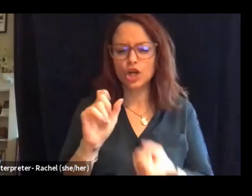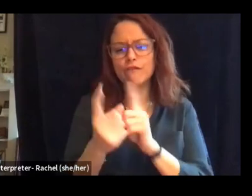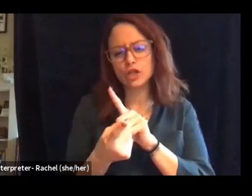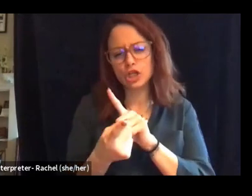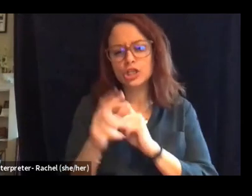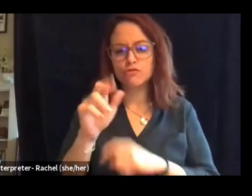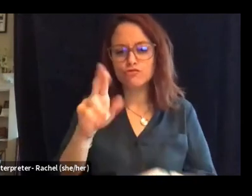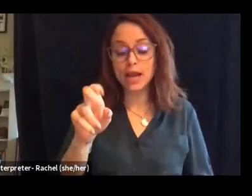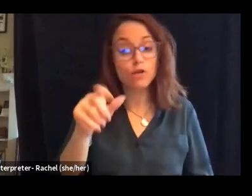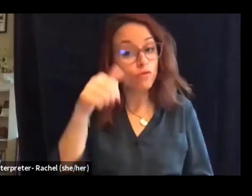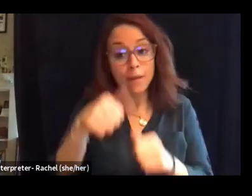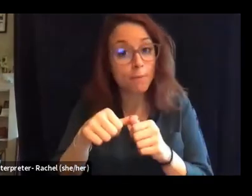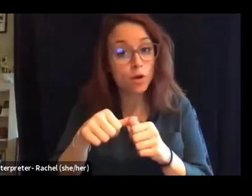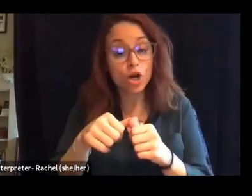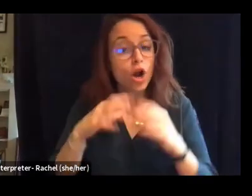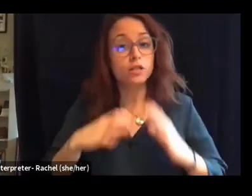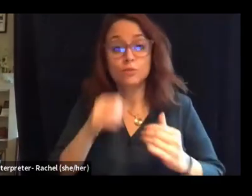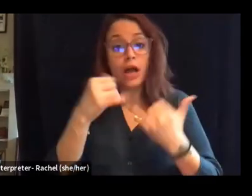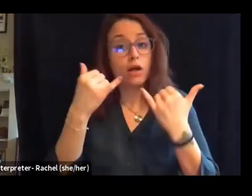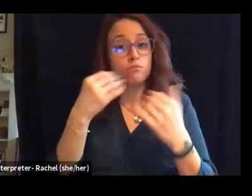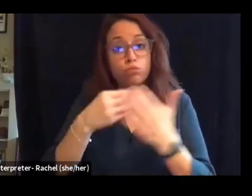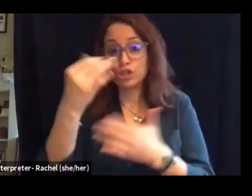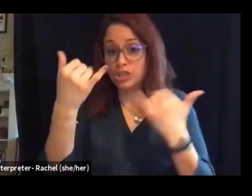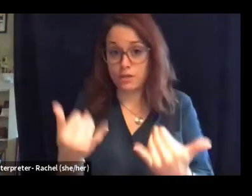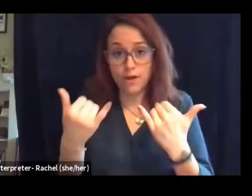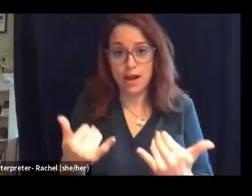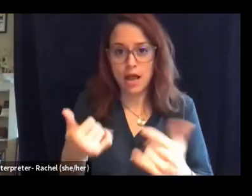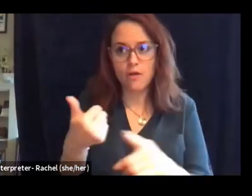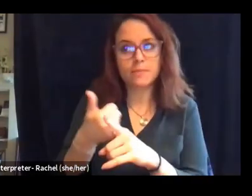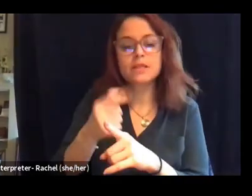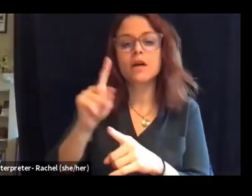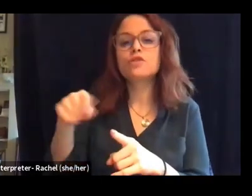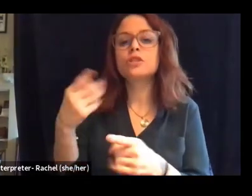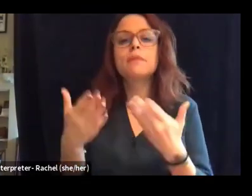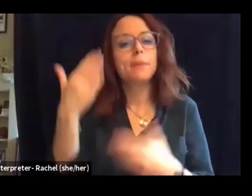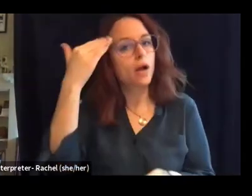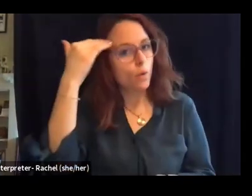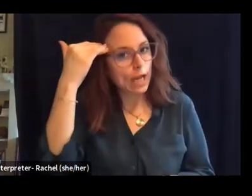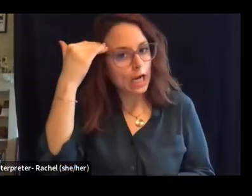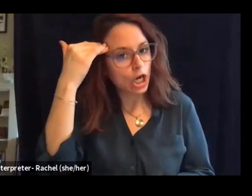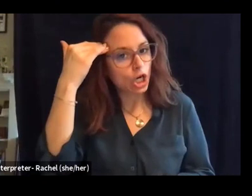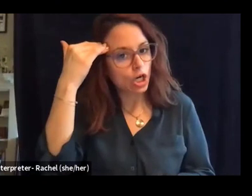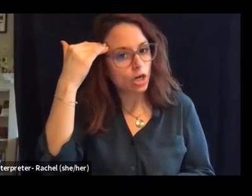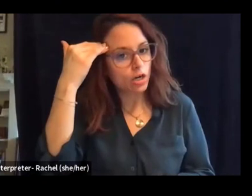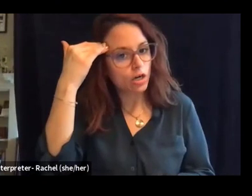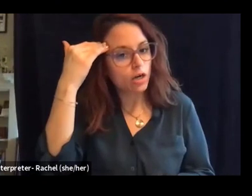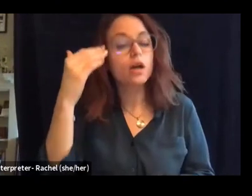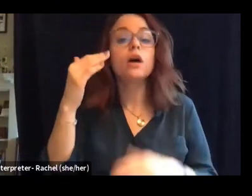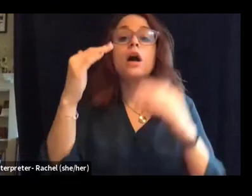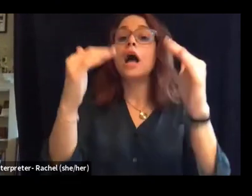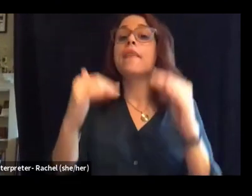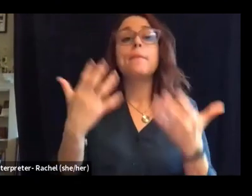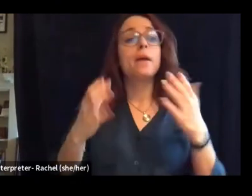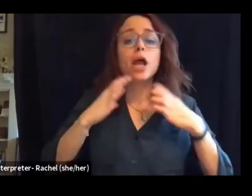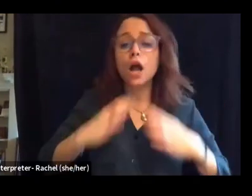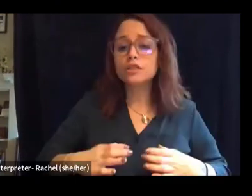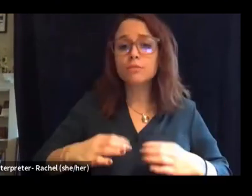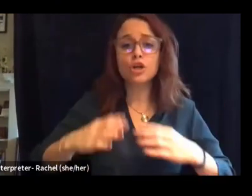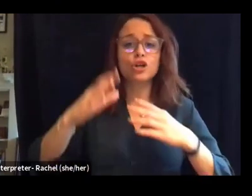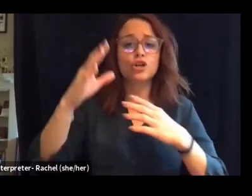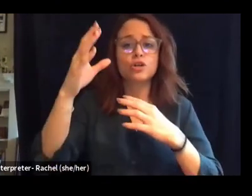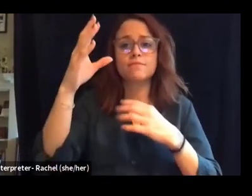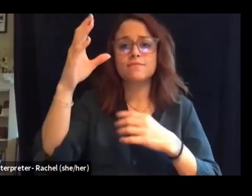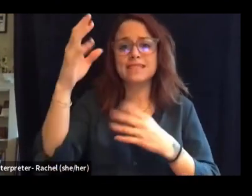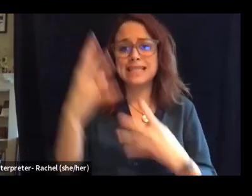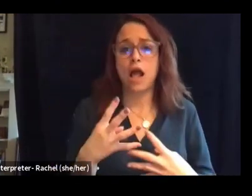a lead, because they're aware, they're interested. And the customer may download a coupon, say a 15%